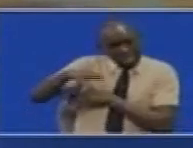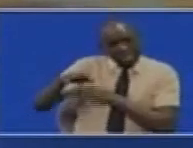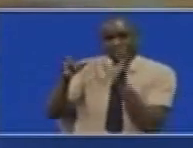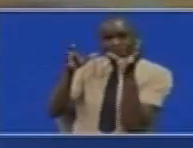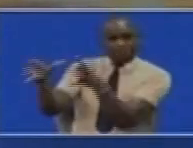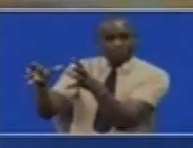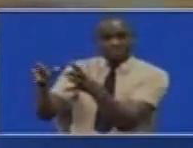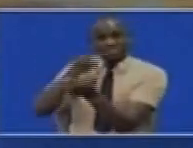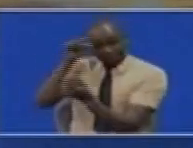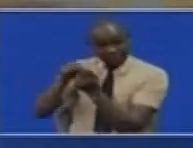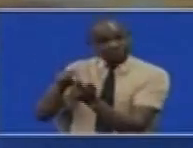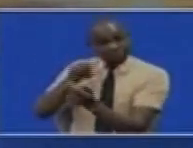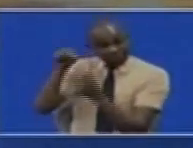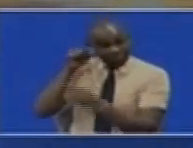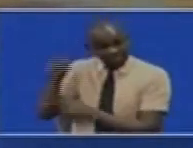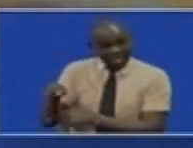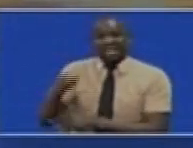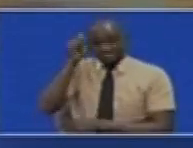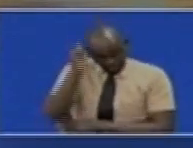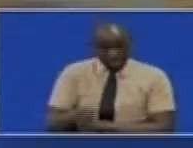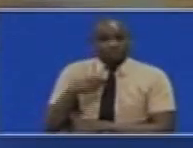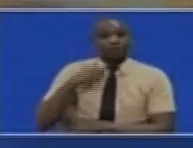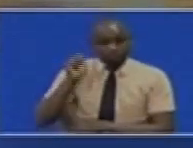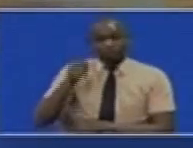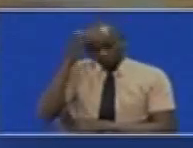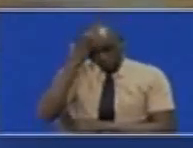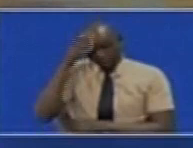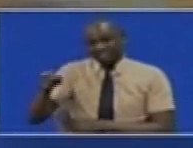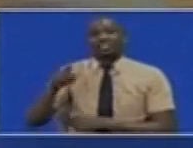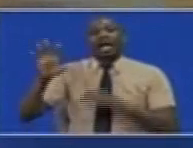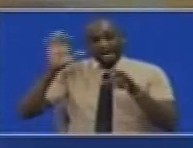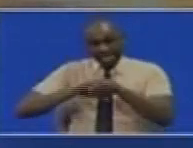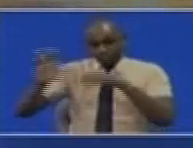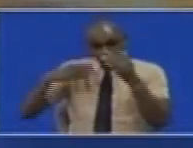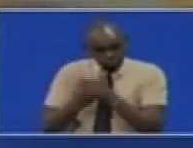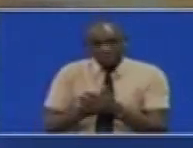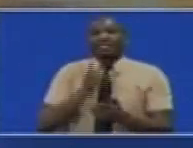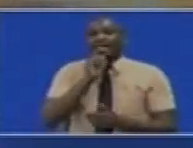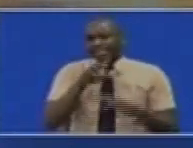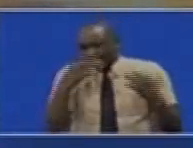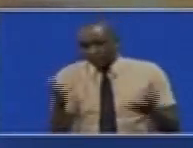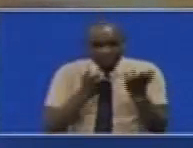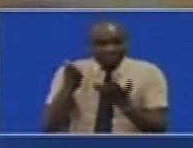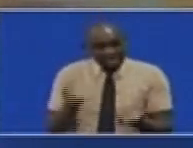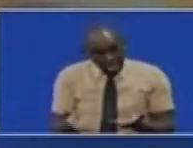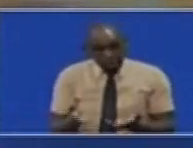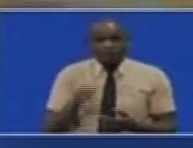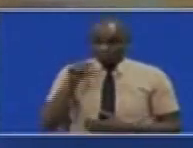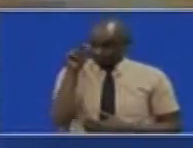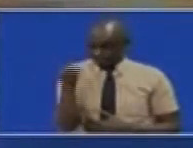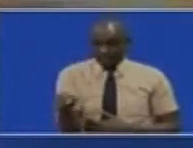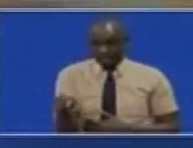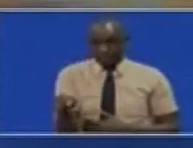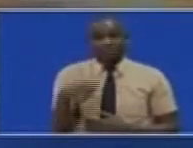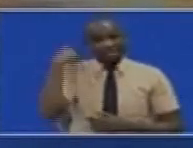division, a judge is able to get the application today, give directions for service, and when the parties